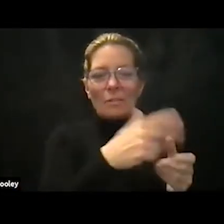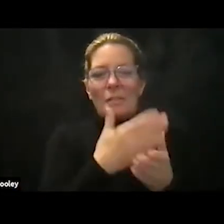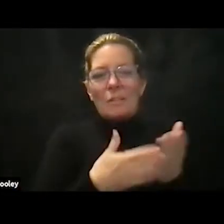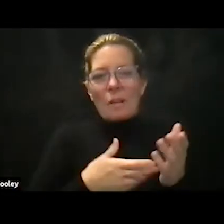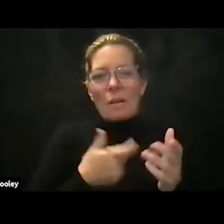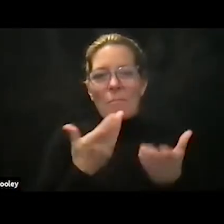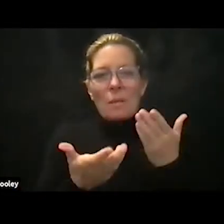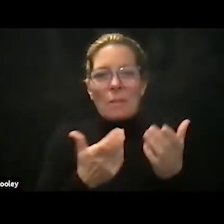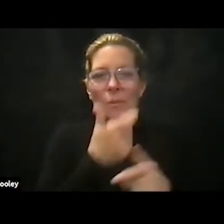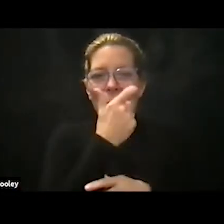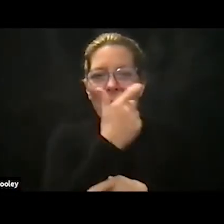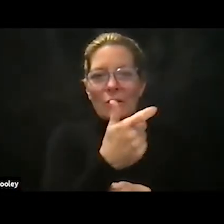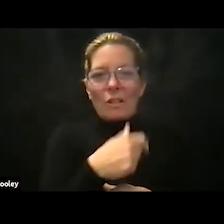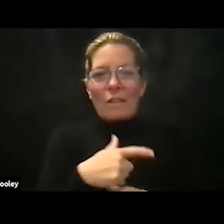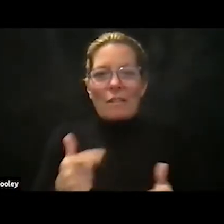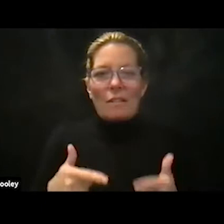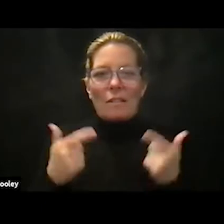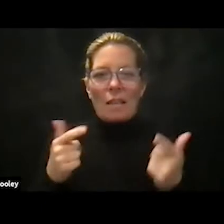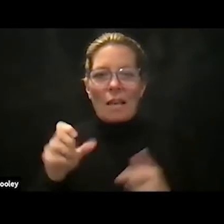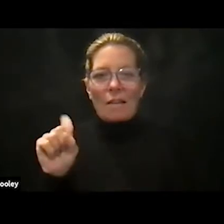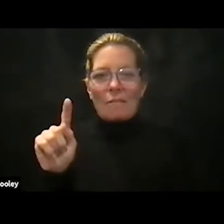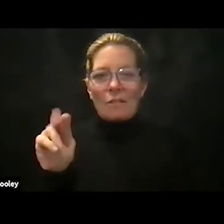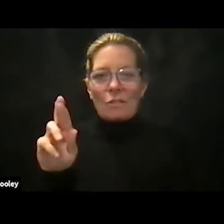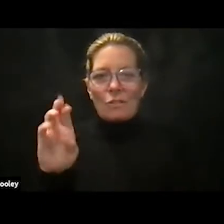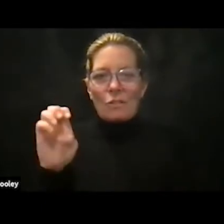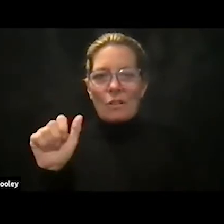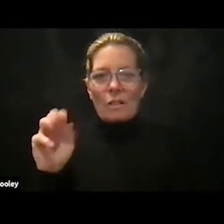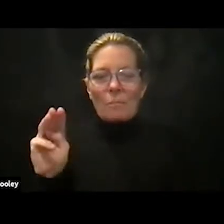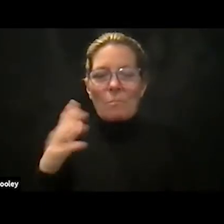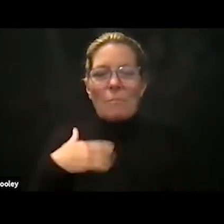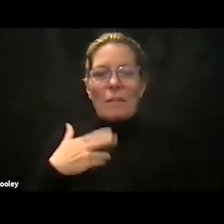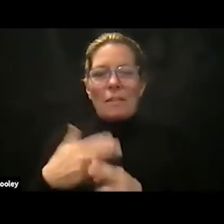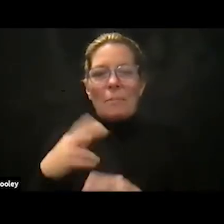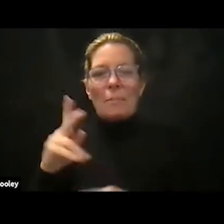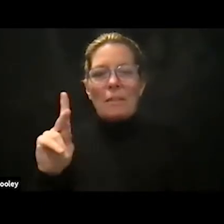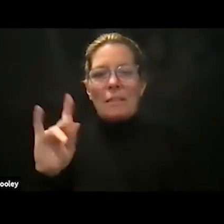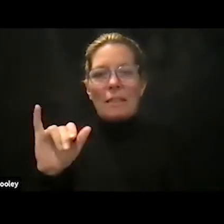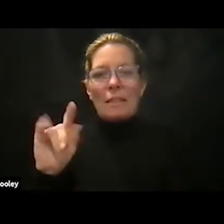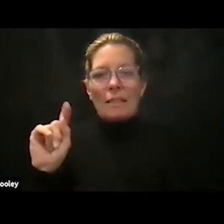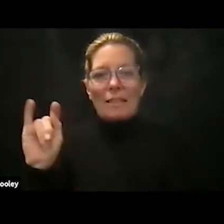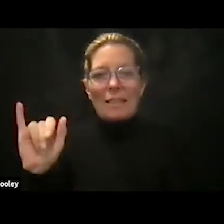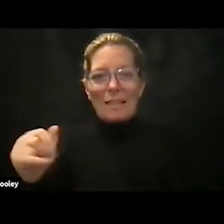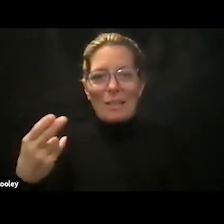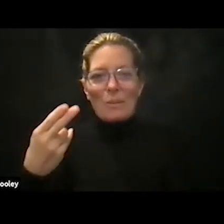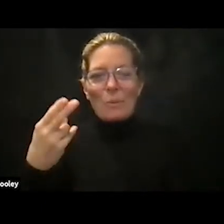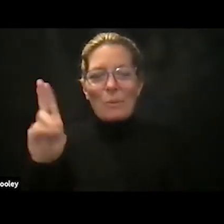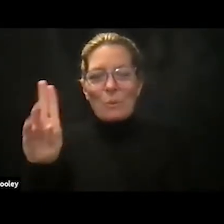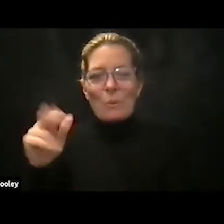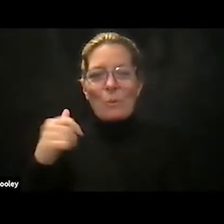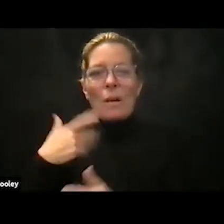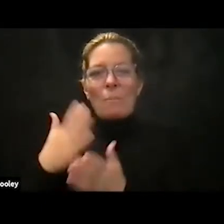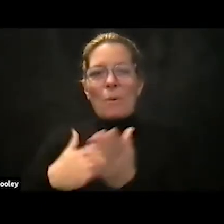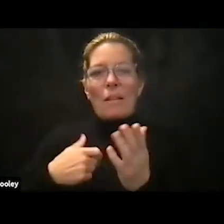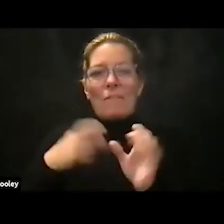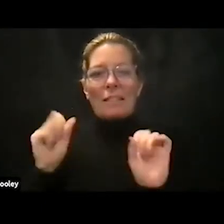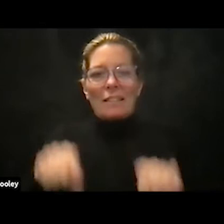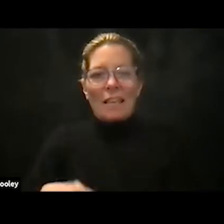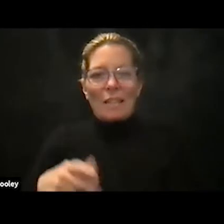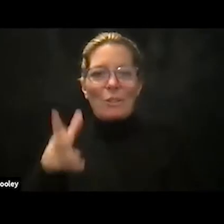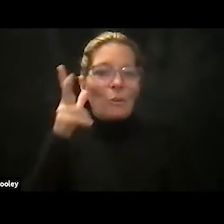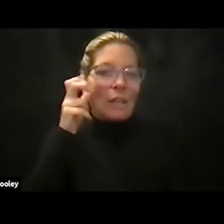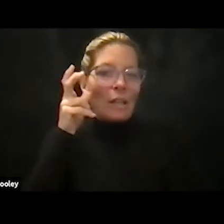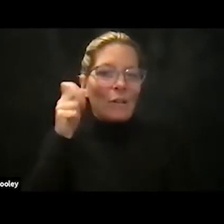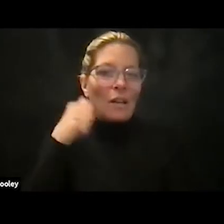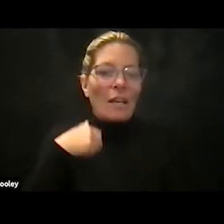stream. My name is Kitty Hu and I use she, her pronouns. I'm part of the Can You Hear Us campaign and I'm